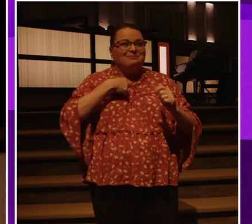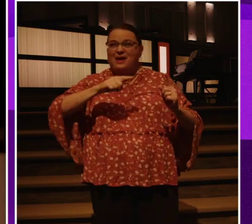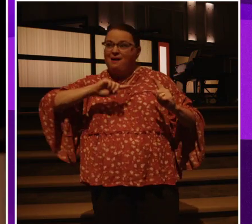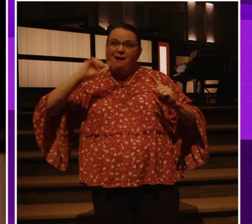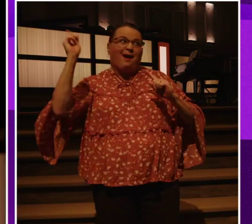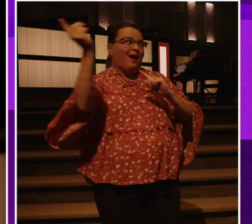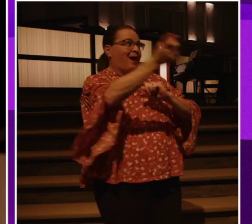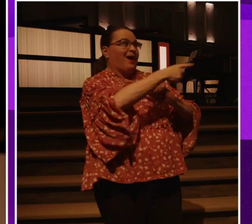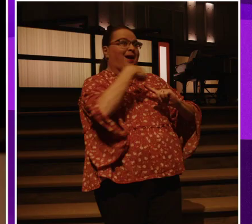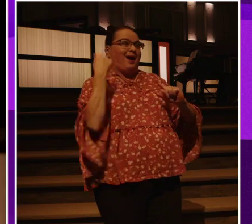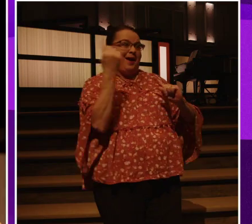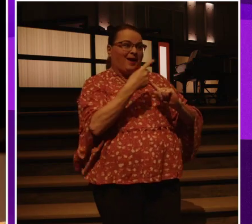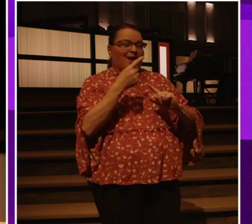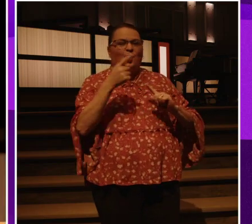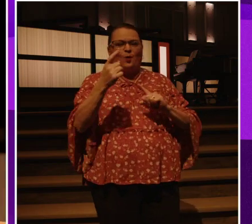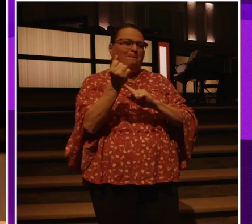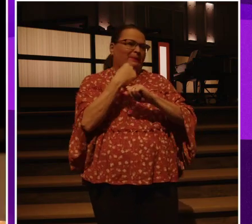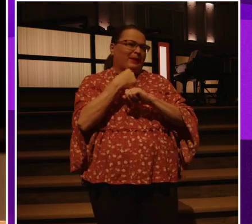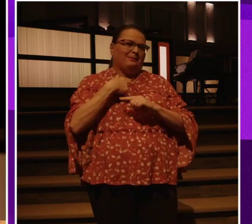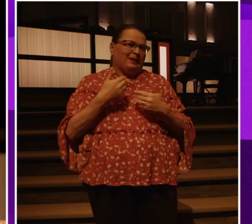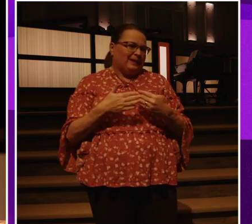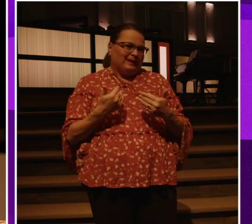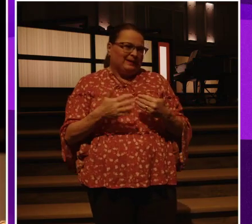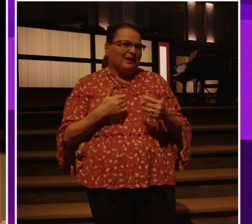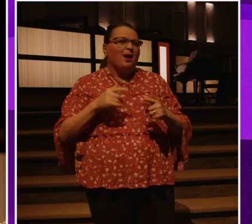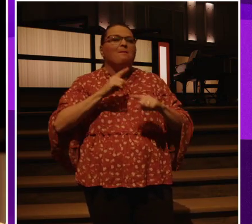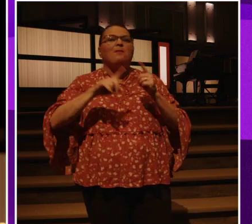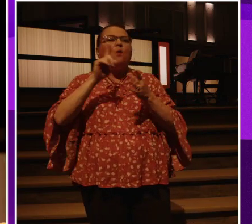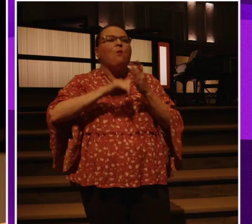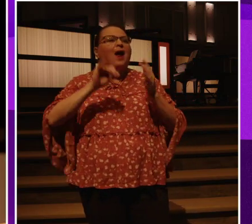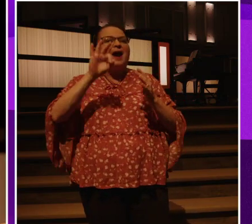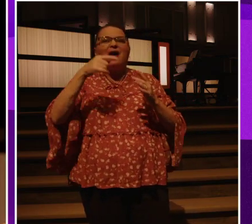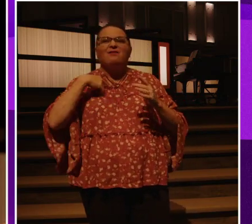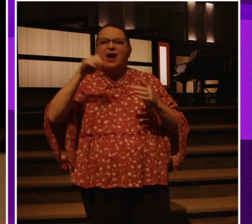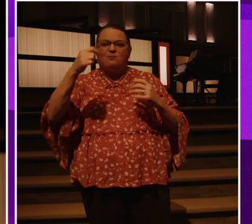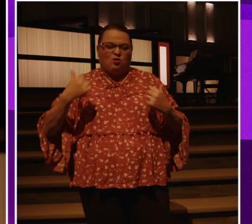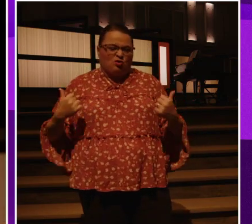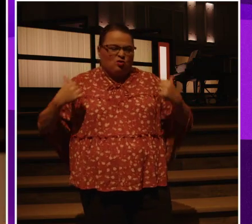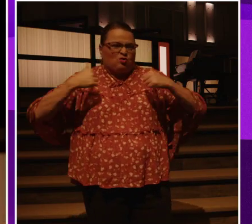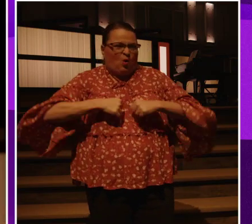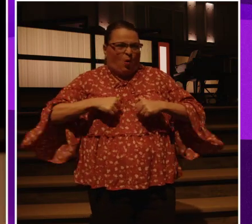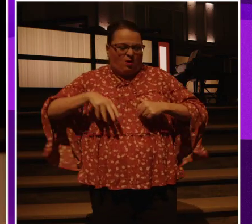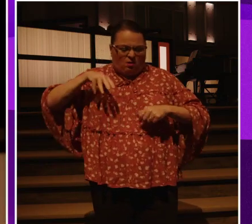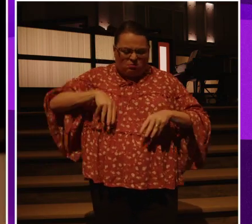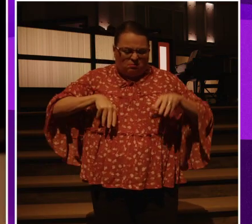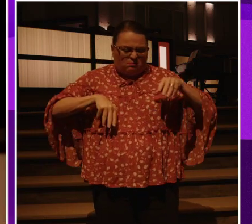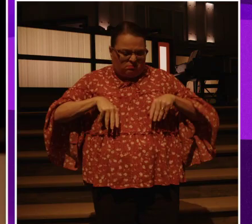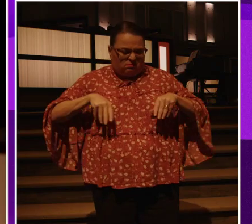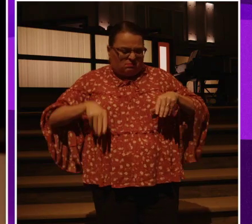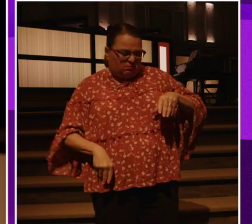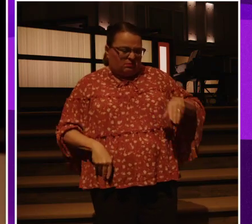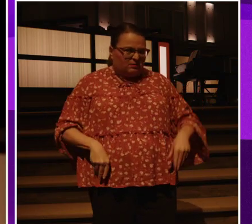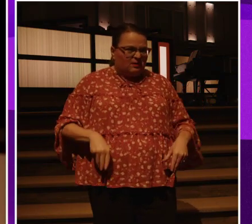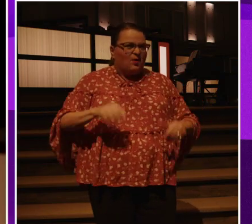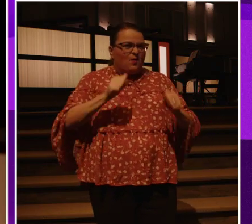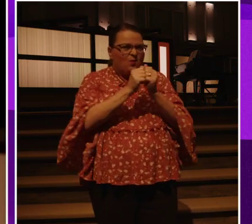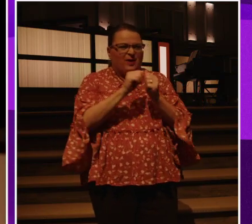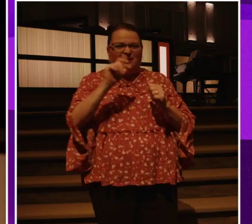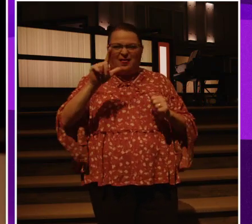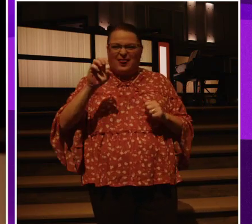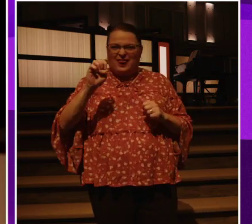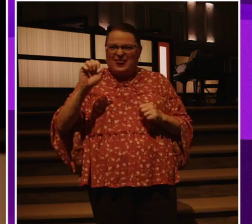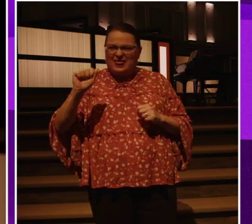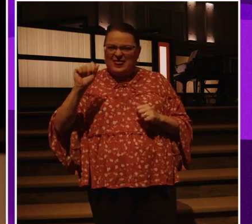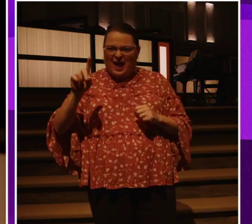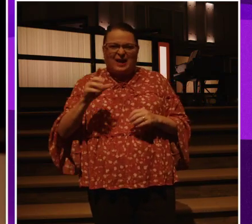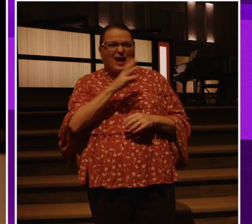heavy overcoat on you and filled all the pockets with lead? What if I gave you two very heavy suitcases to